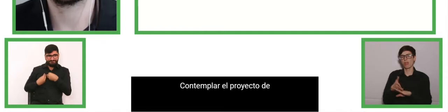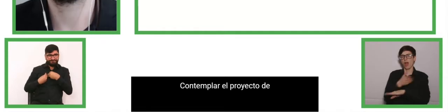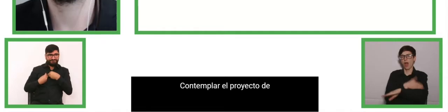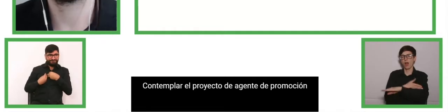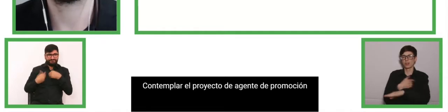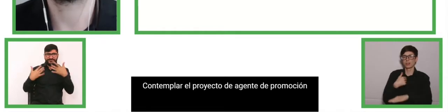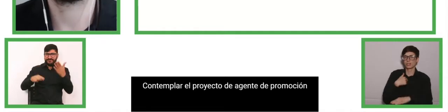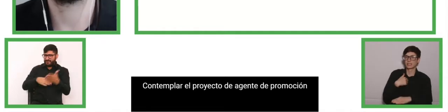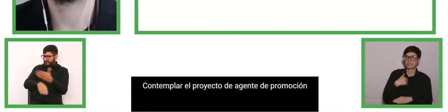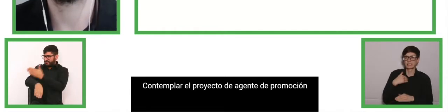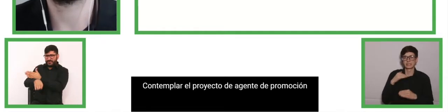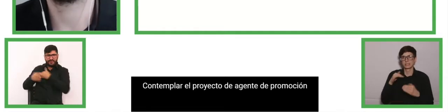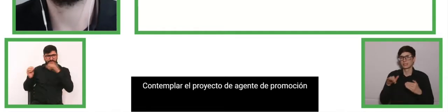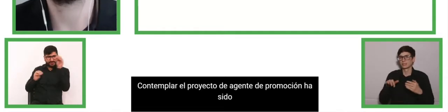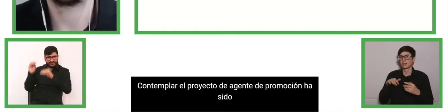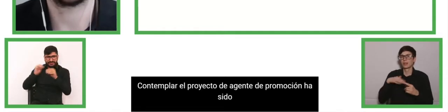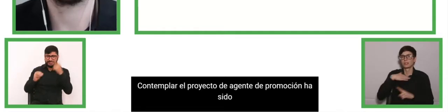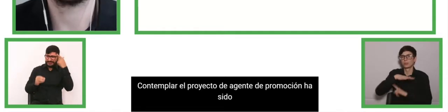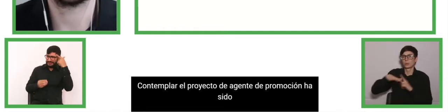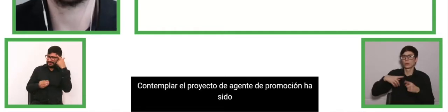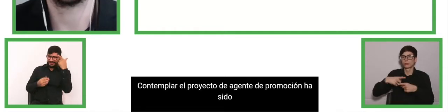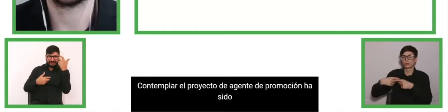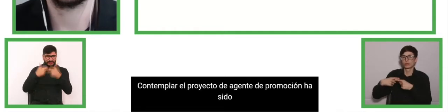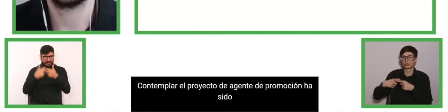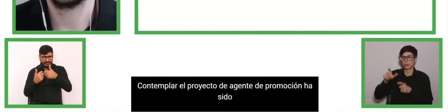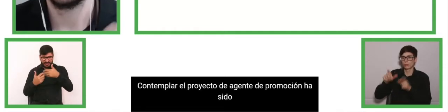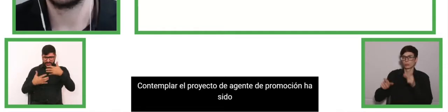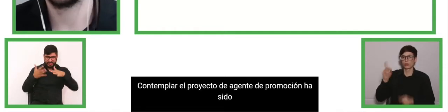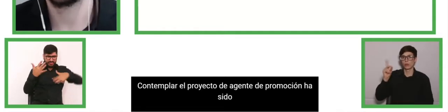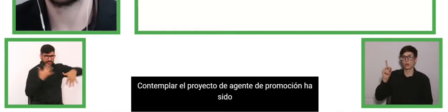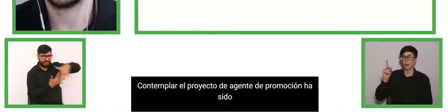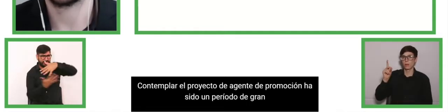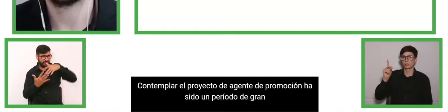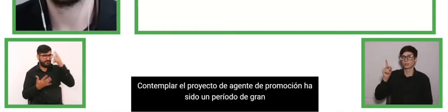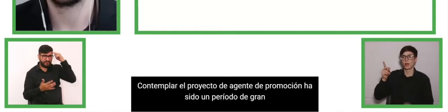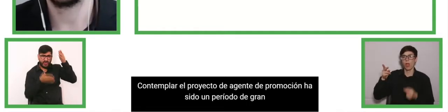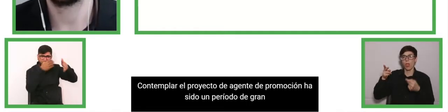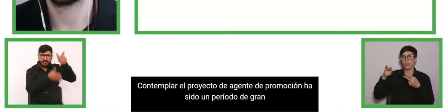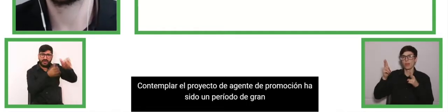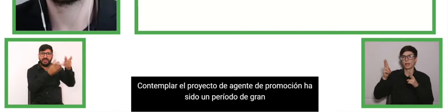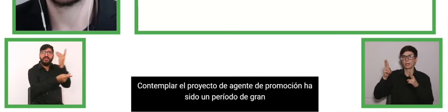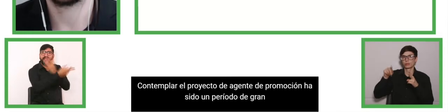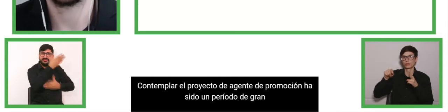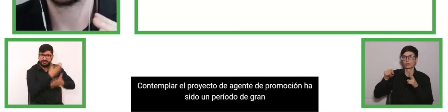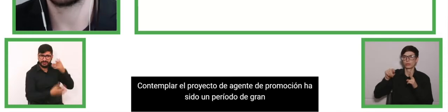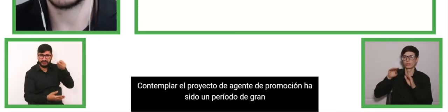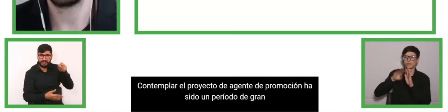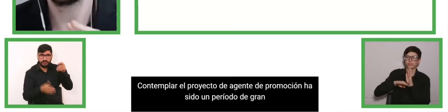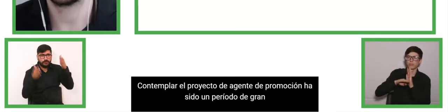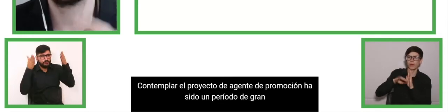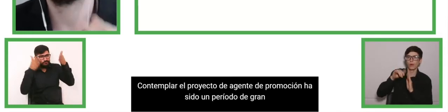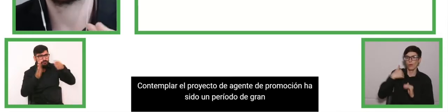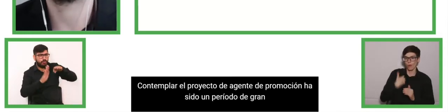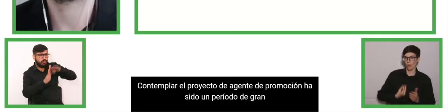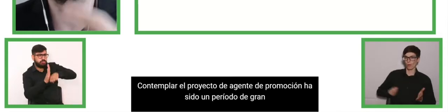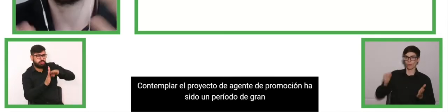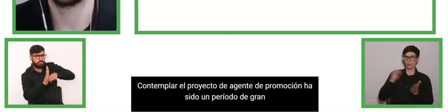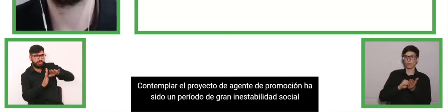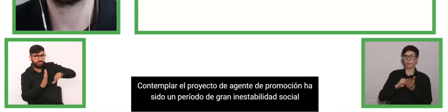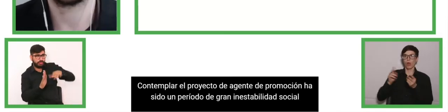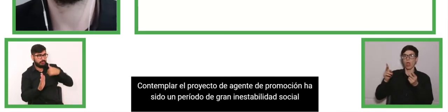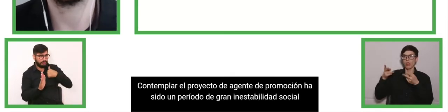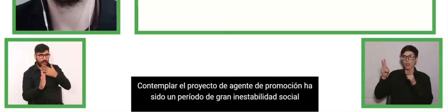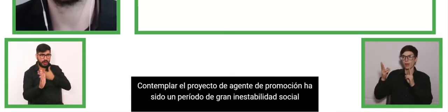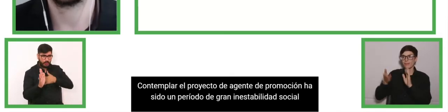disabilities unfortunately regressed a lot in the country. Due to that, we have been providing this very training model to